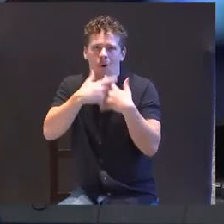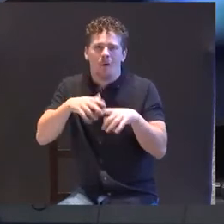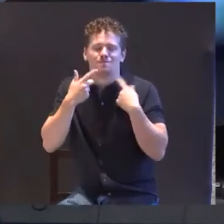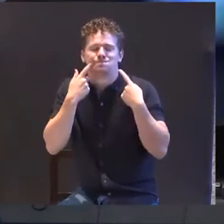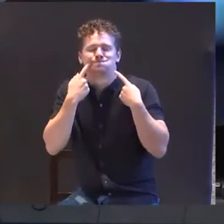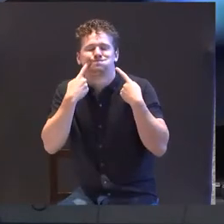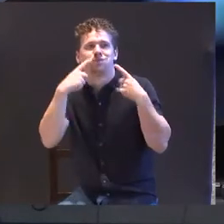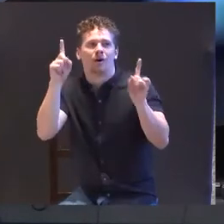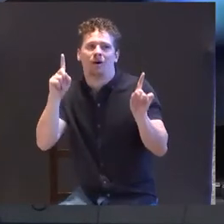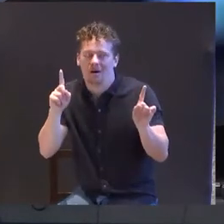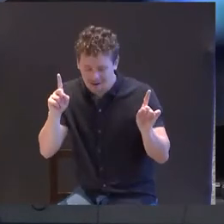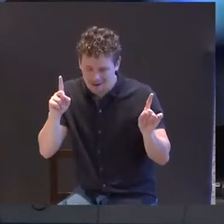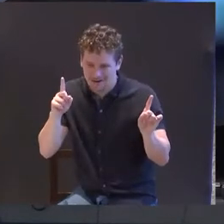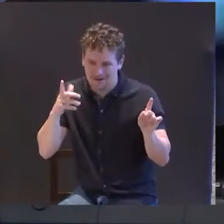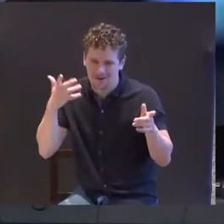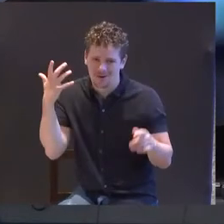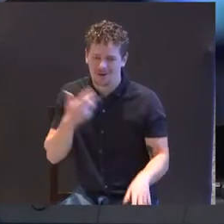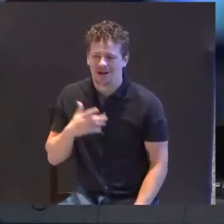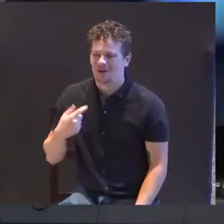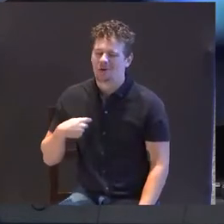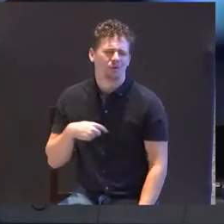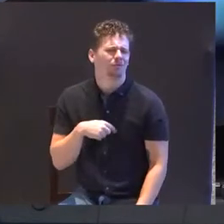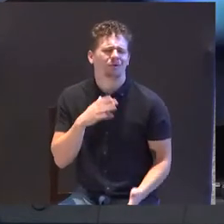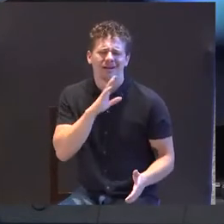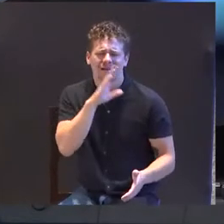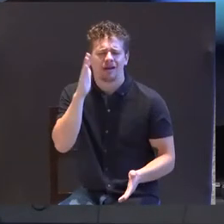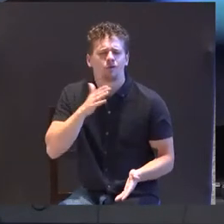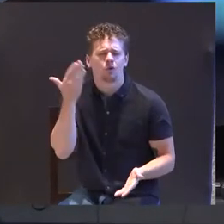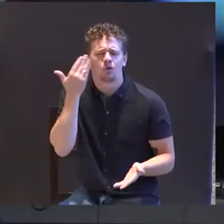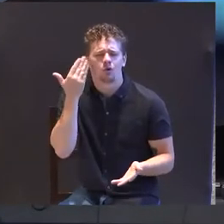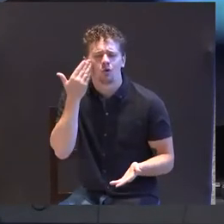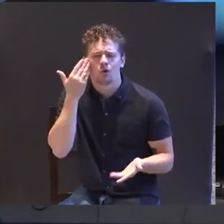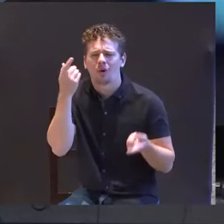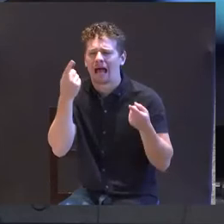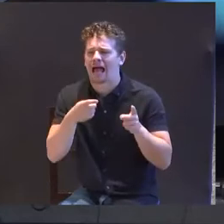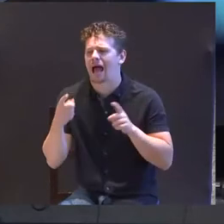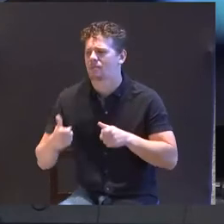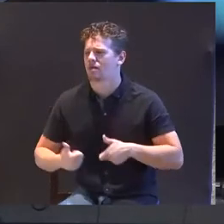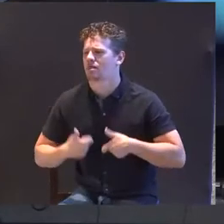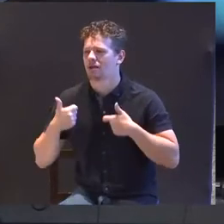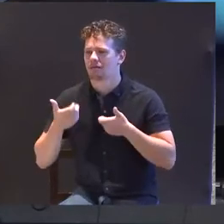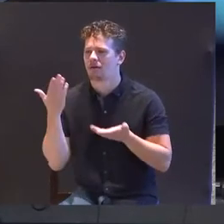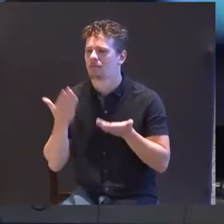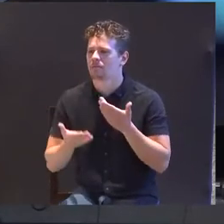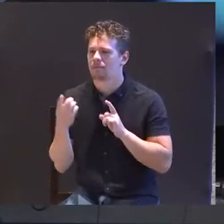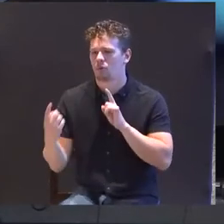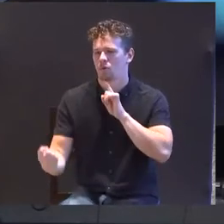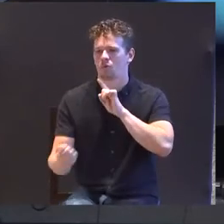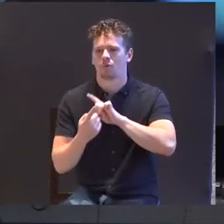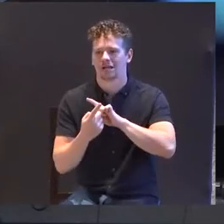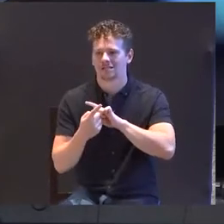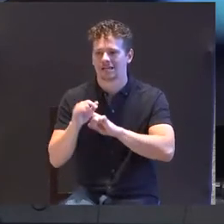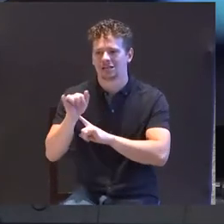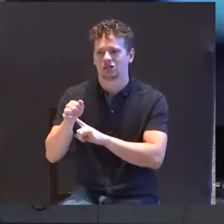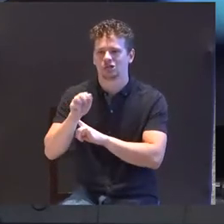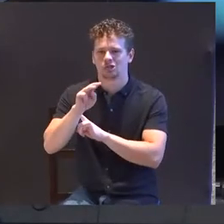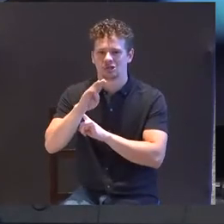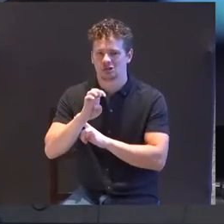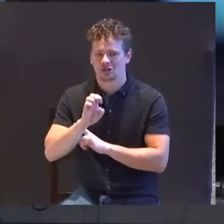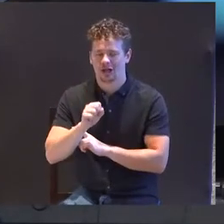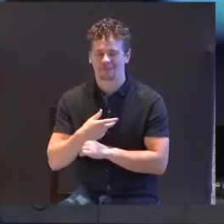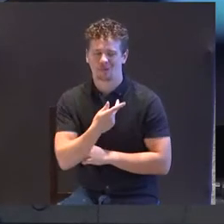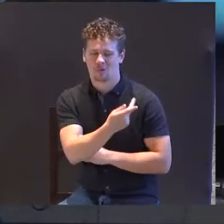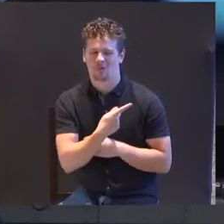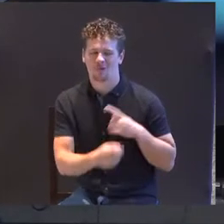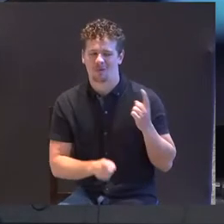So we never know in life what's going to happen. We never know. Maybe I'll meet and play with James Taylor. We never know. Well, you know, he